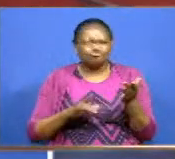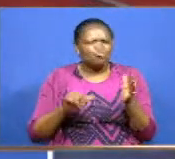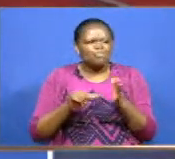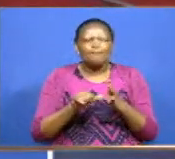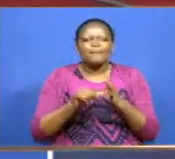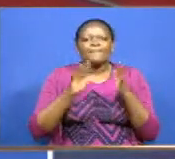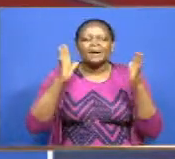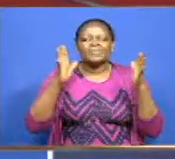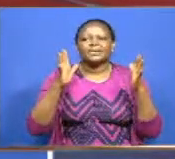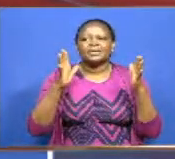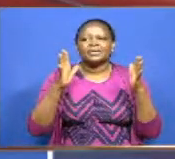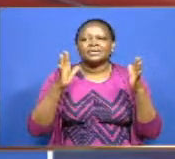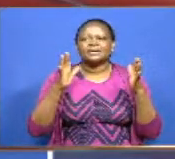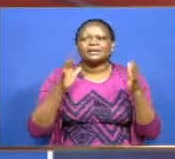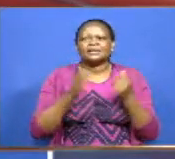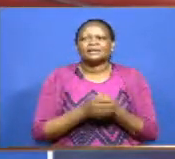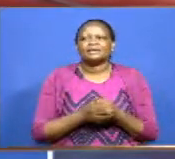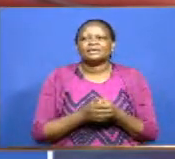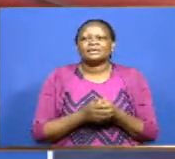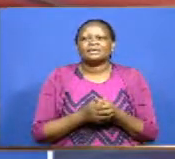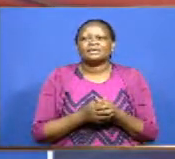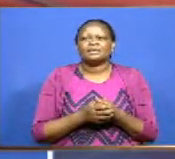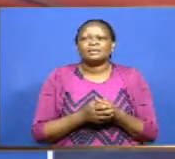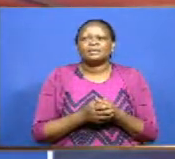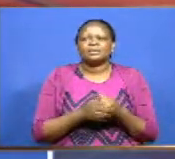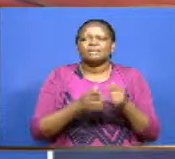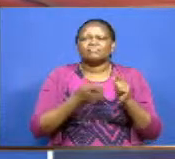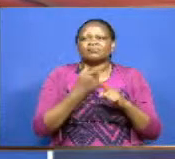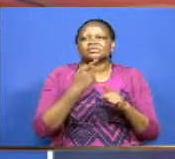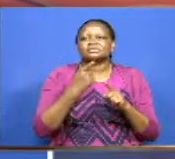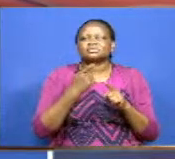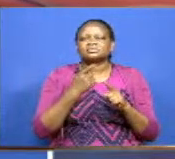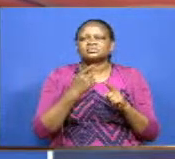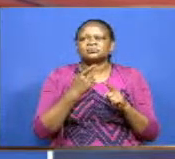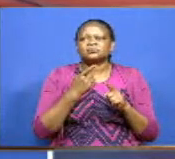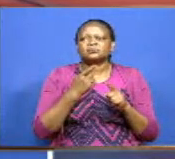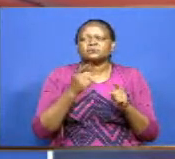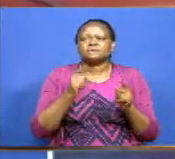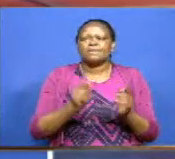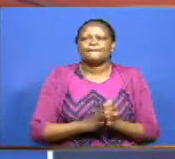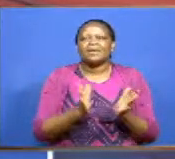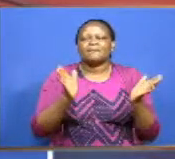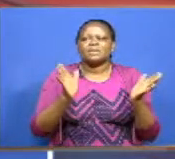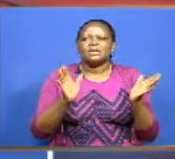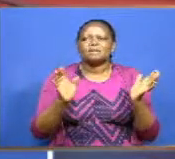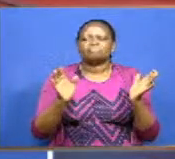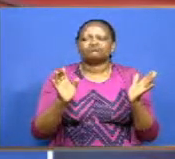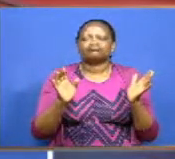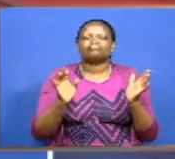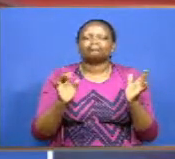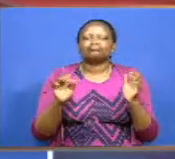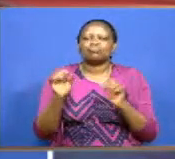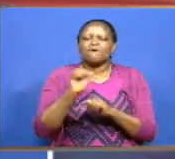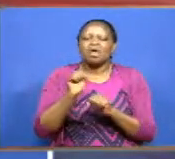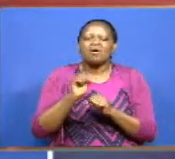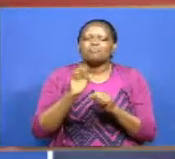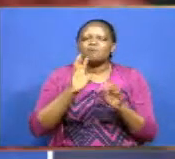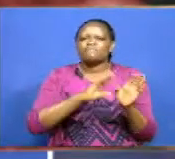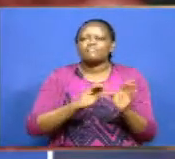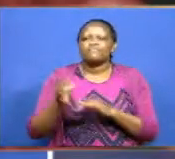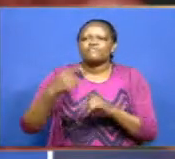challenge, so I would first, public vehicles should move away from the